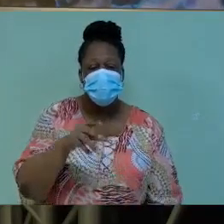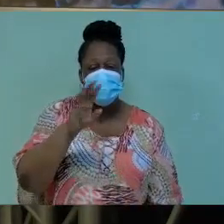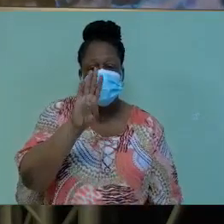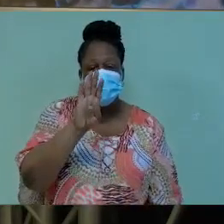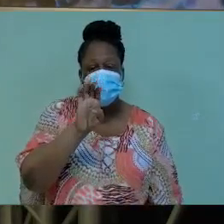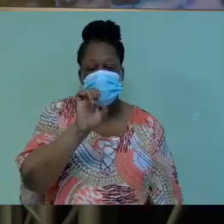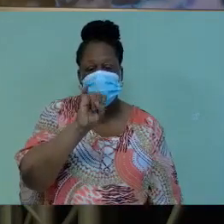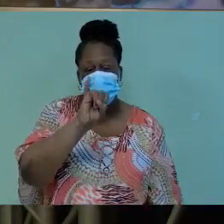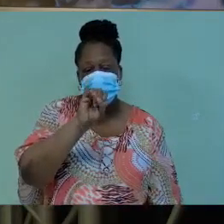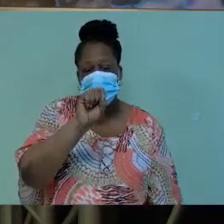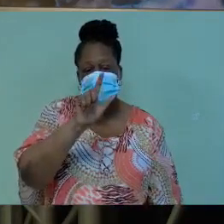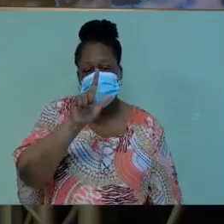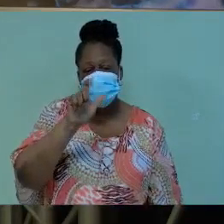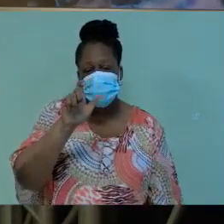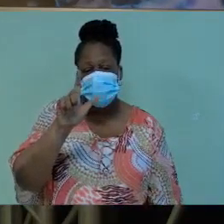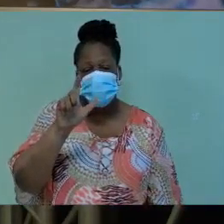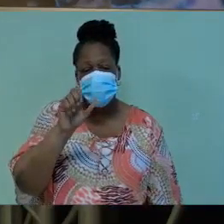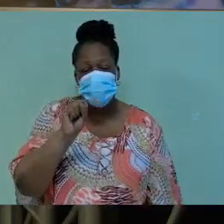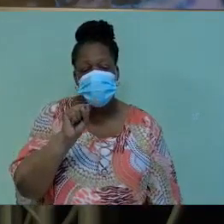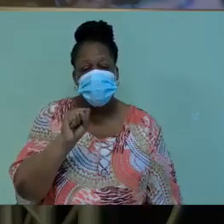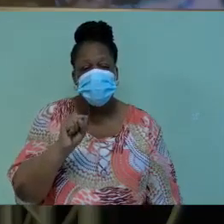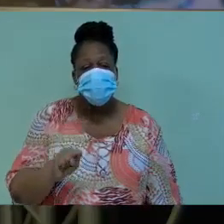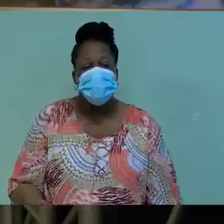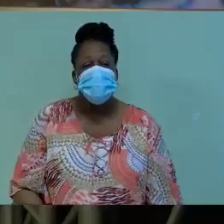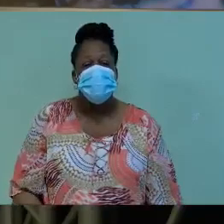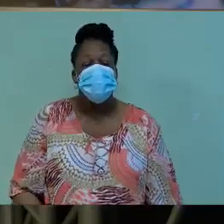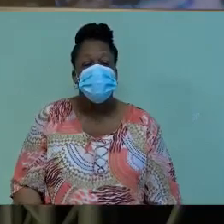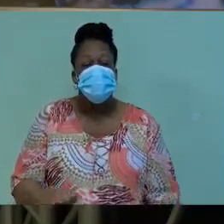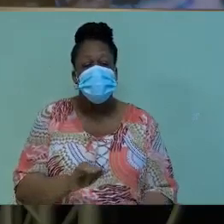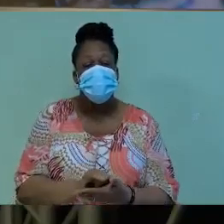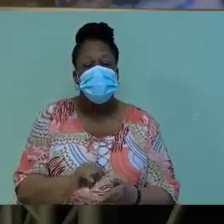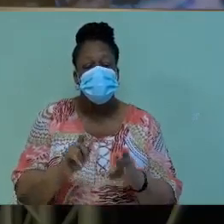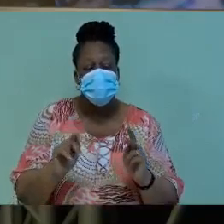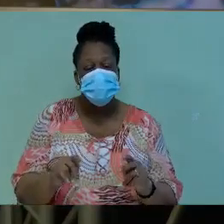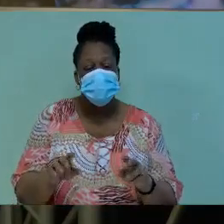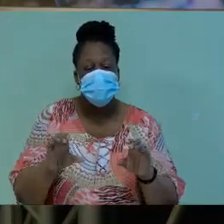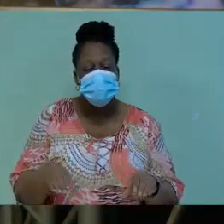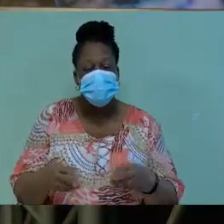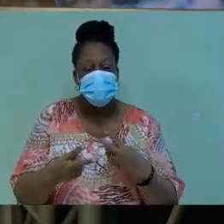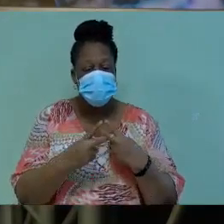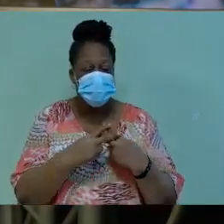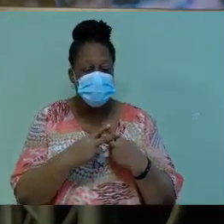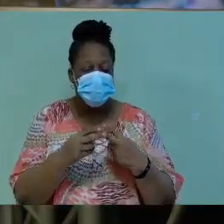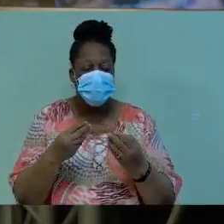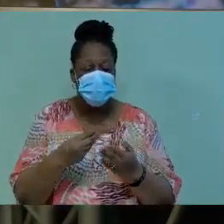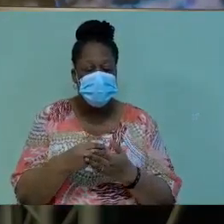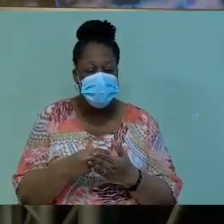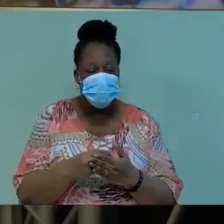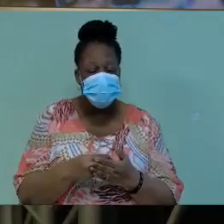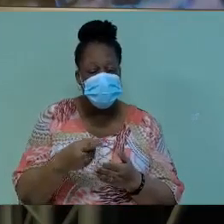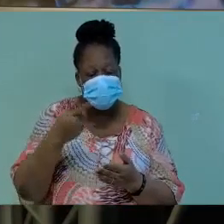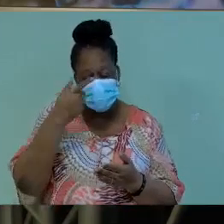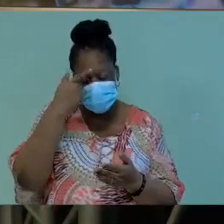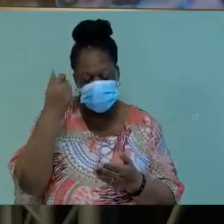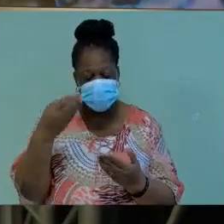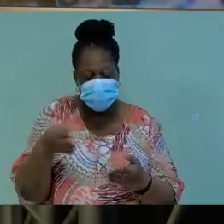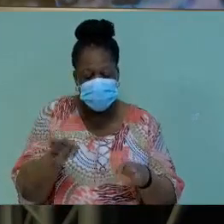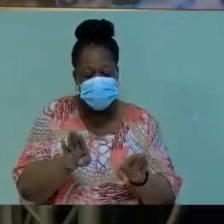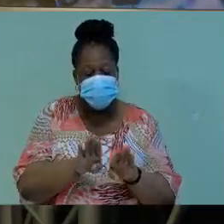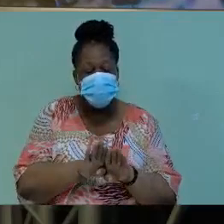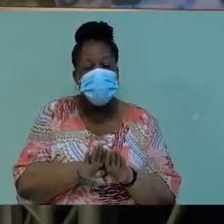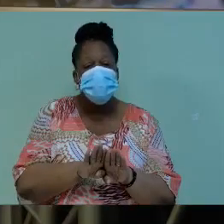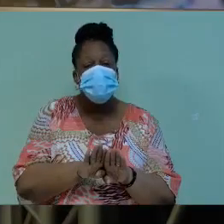and this week, the 14th, are treasury bill days. Because of the closure of the post office during the first part